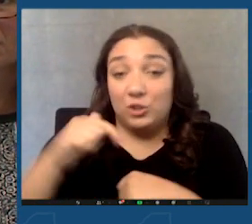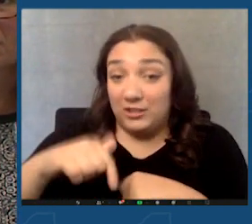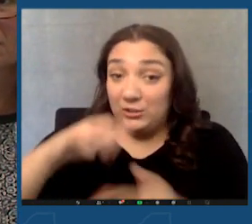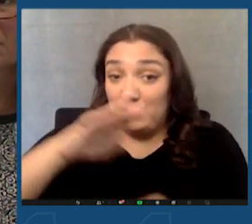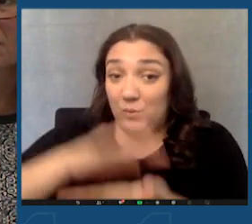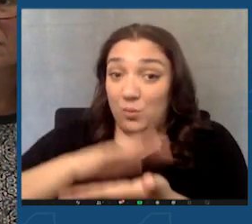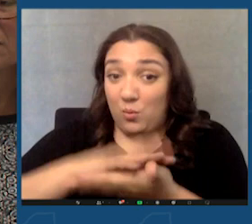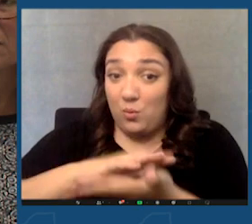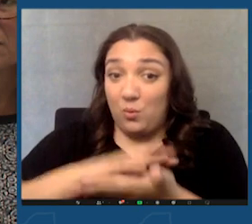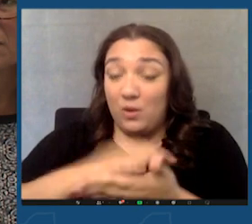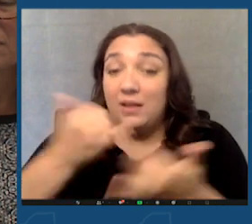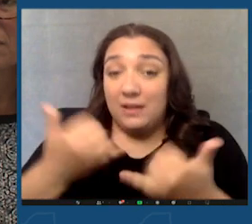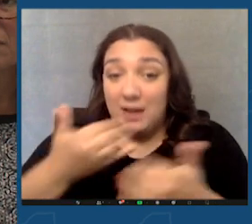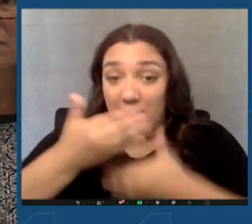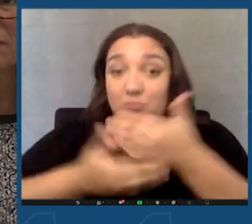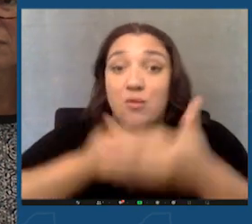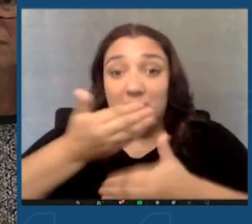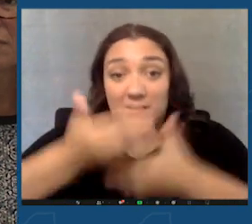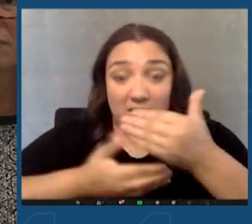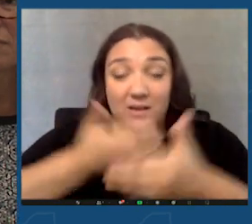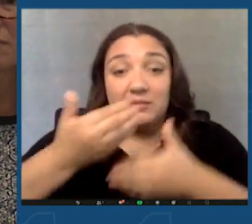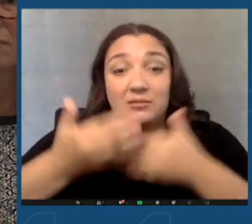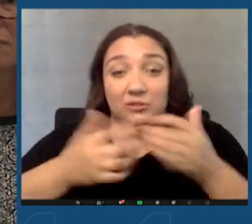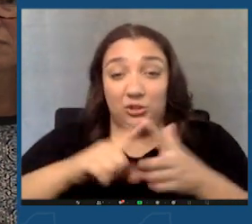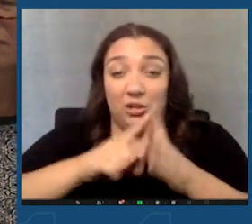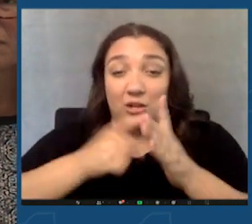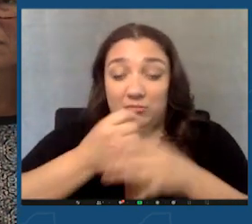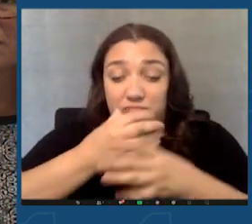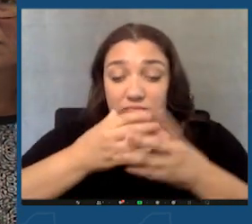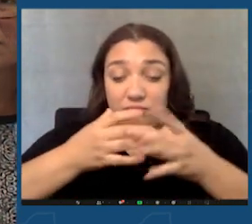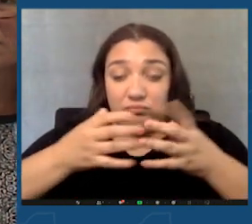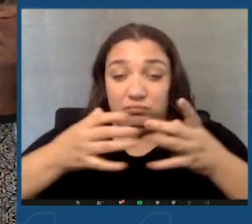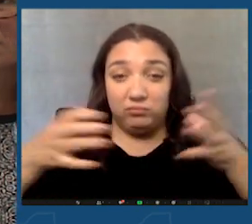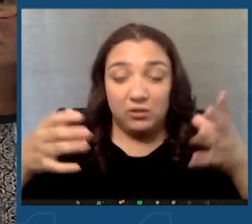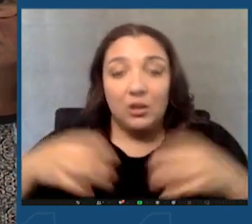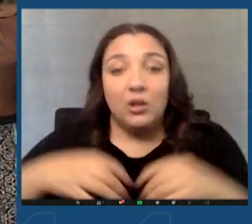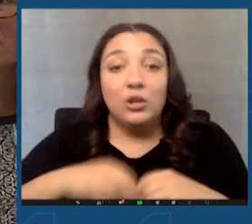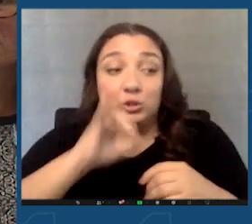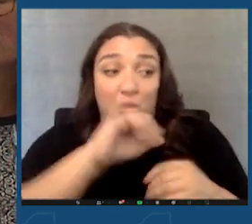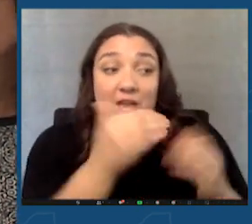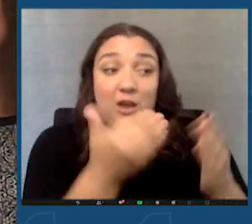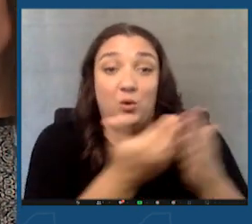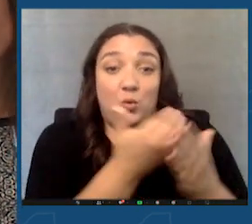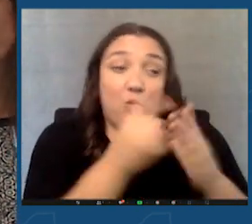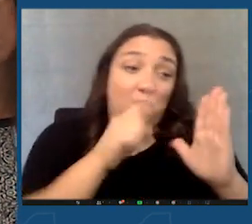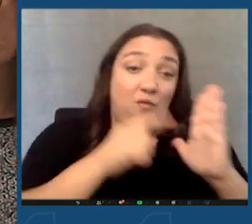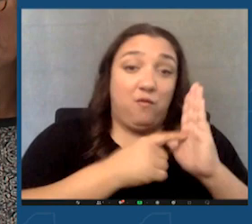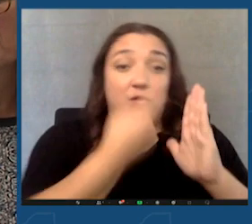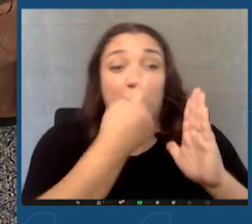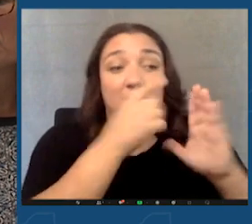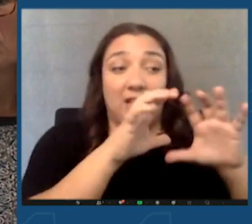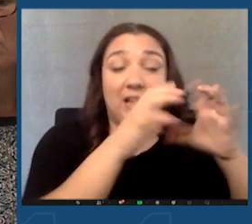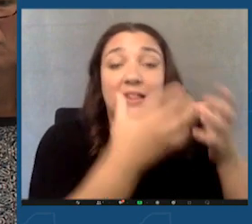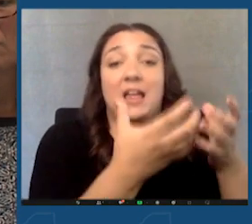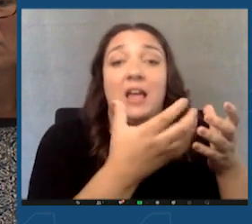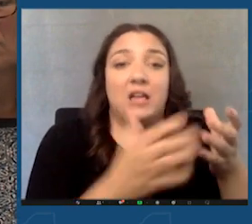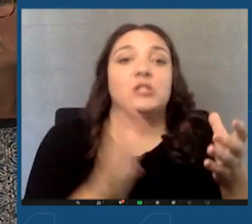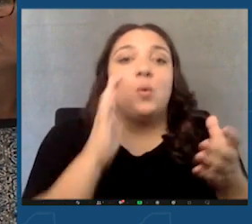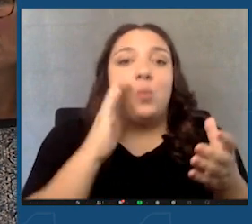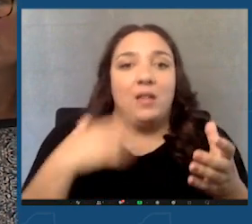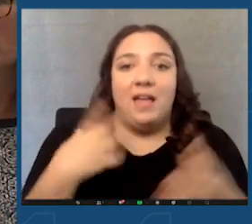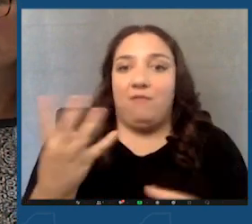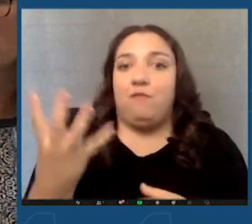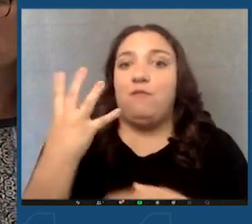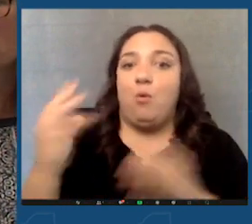of build-out right now. So that inaugural class will be joined by 4 other classrooms. We have to build the classrooms. We have to hire the